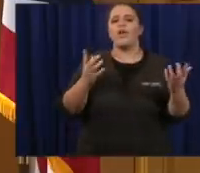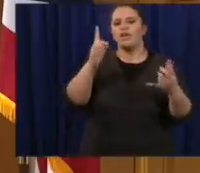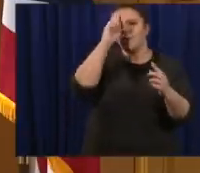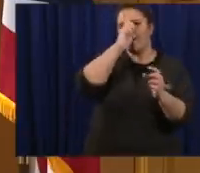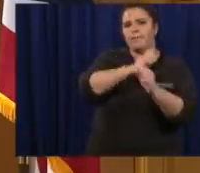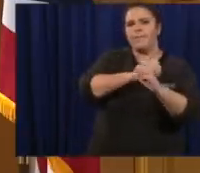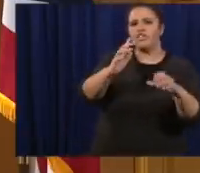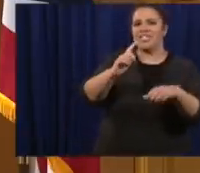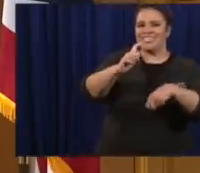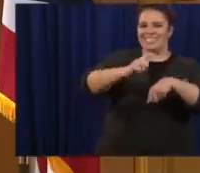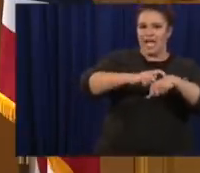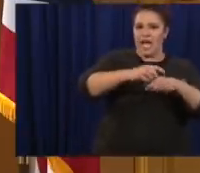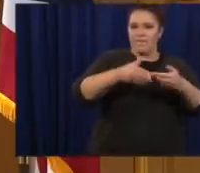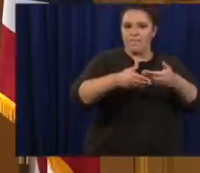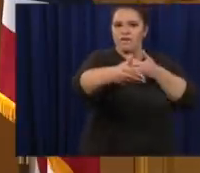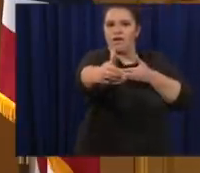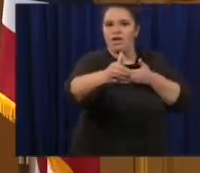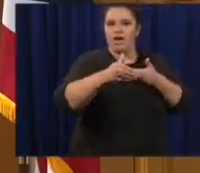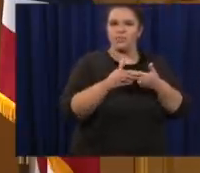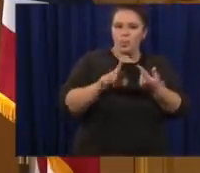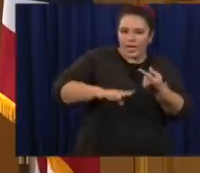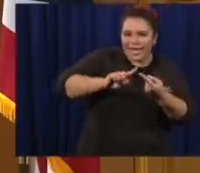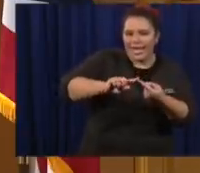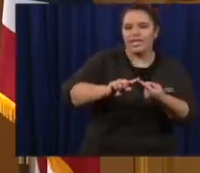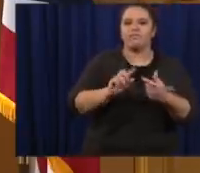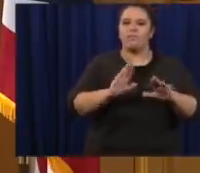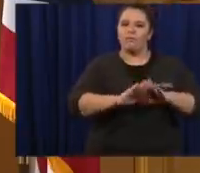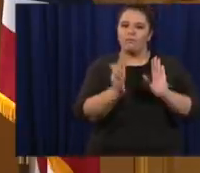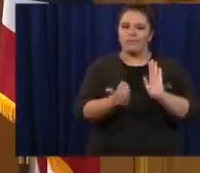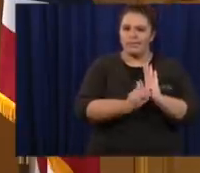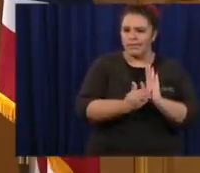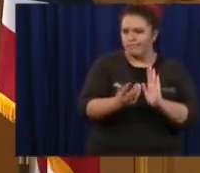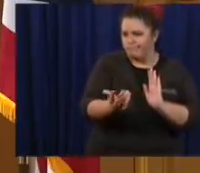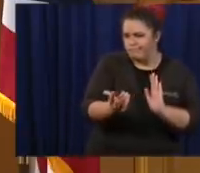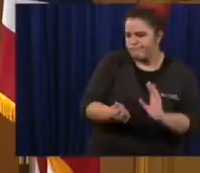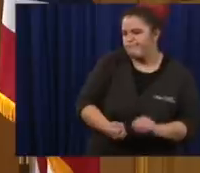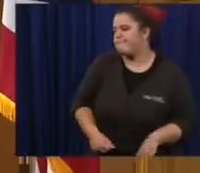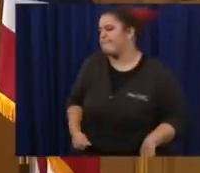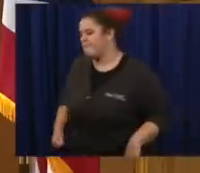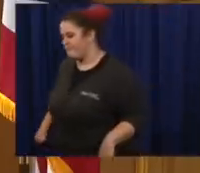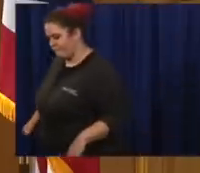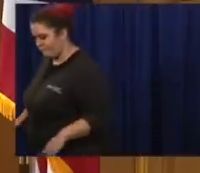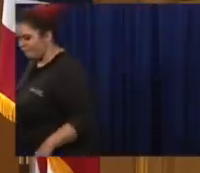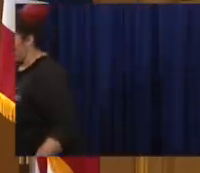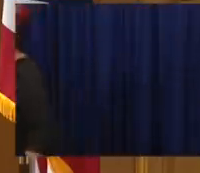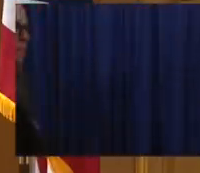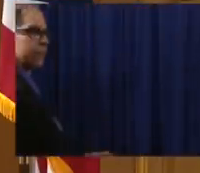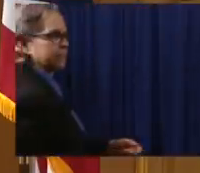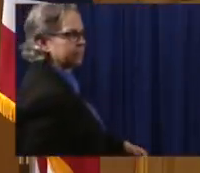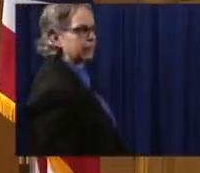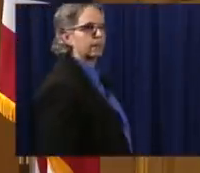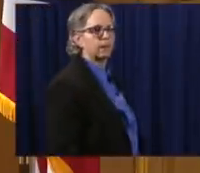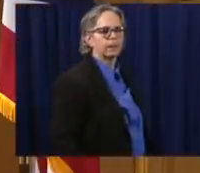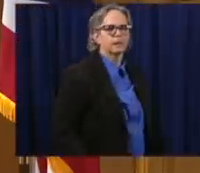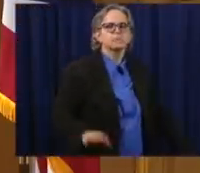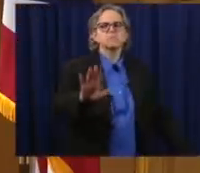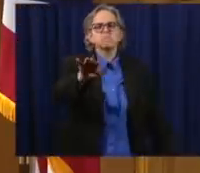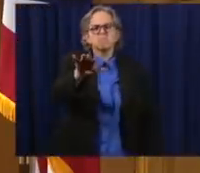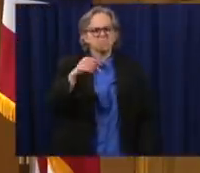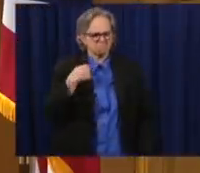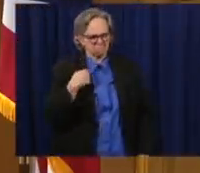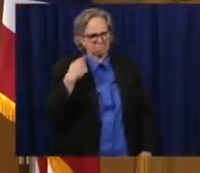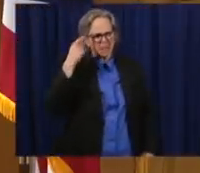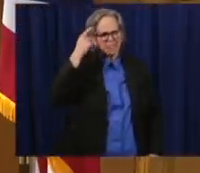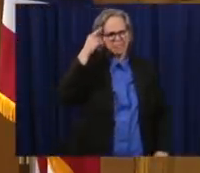3 reopening? Well, I think what's consistent with what the president said is that every state is different,